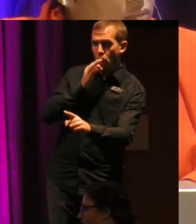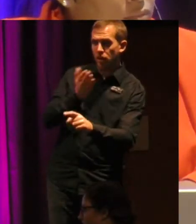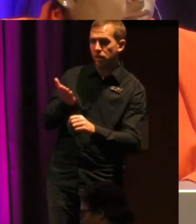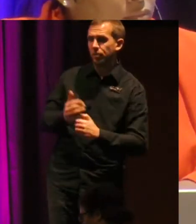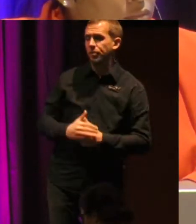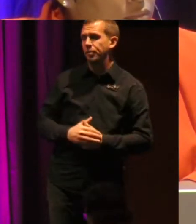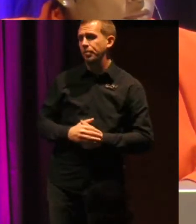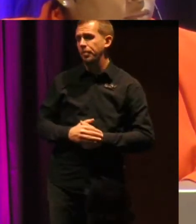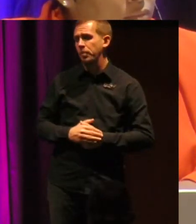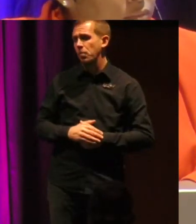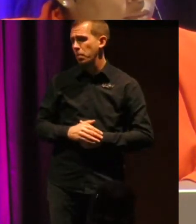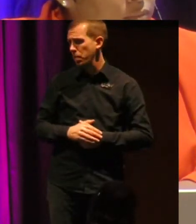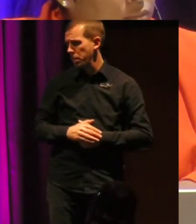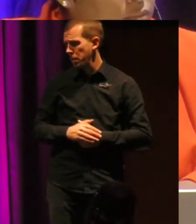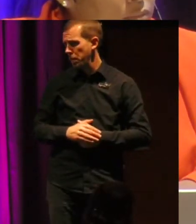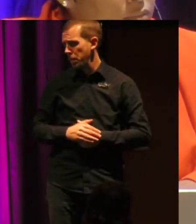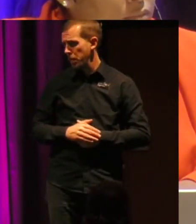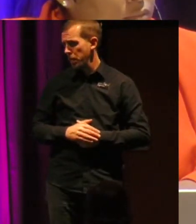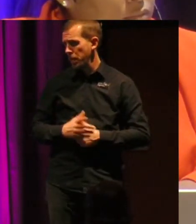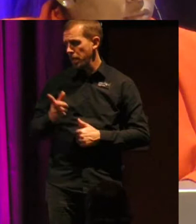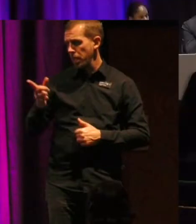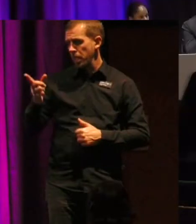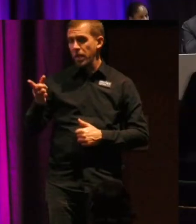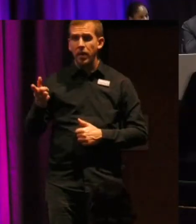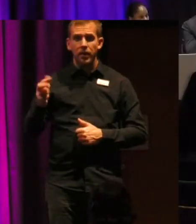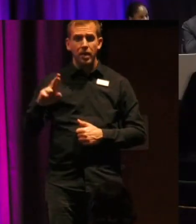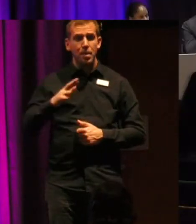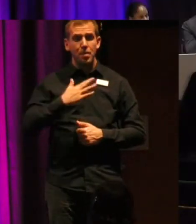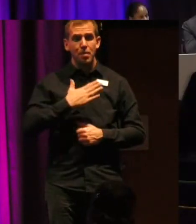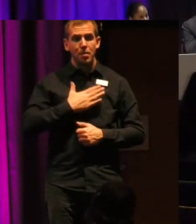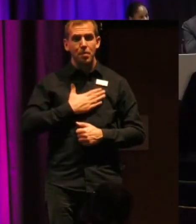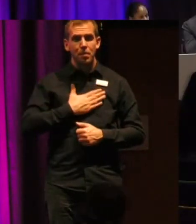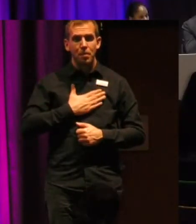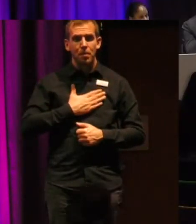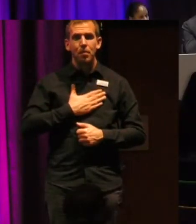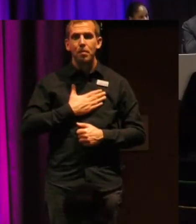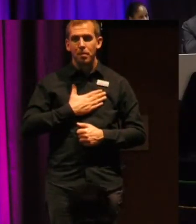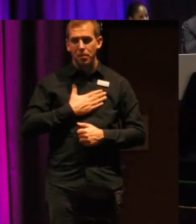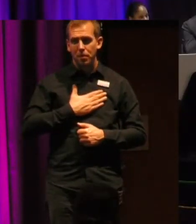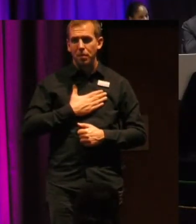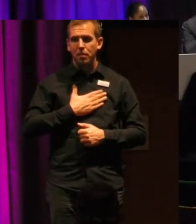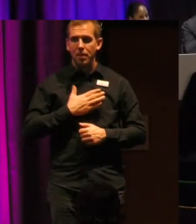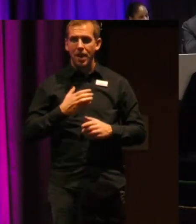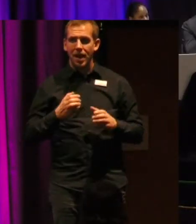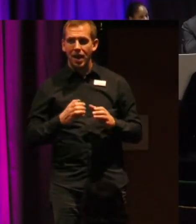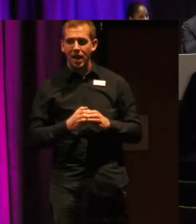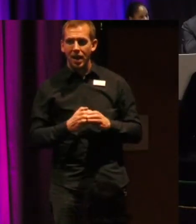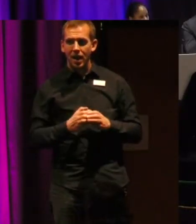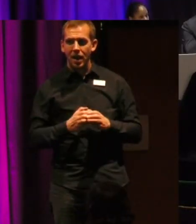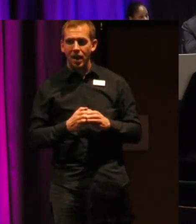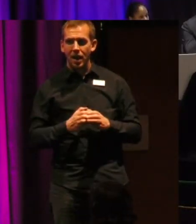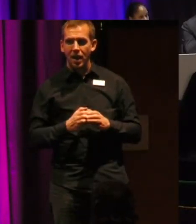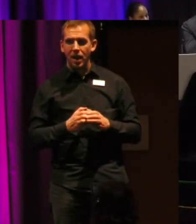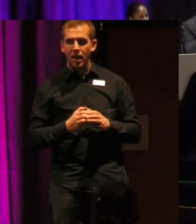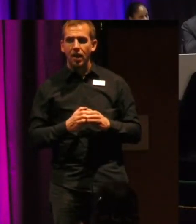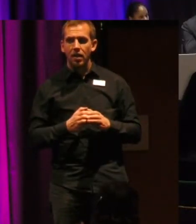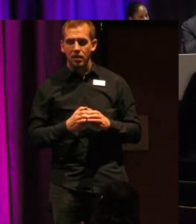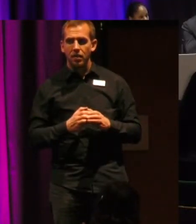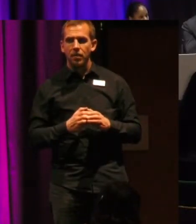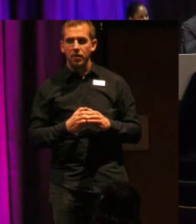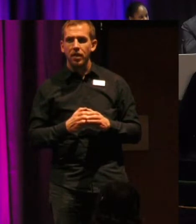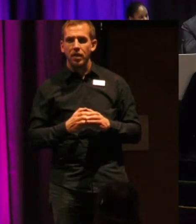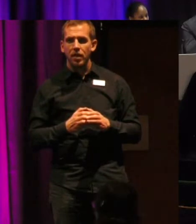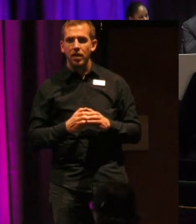like, for example, in my class, there are not so many people that know about like racist things, sexism,